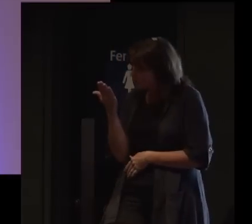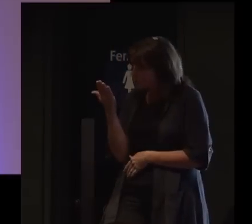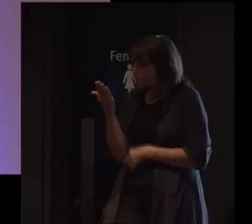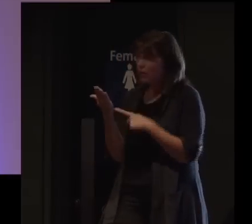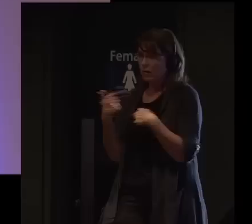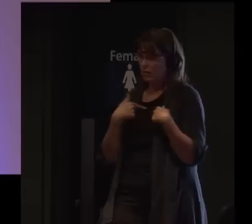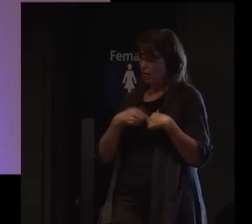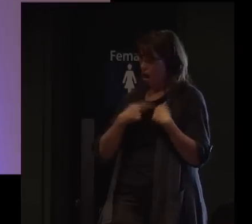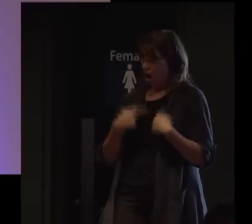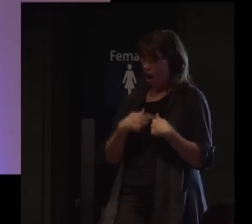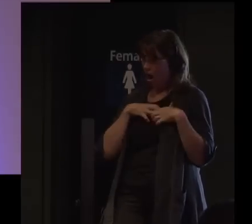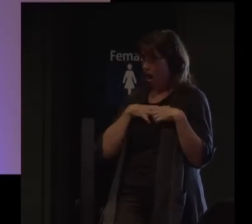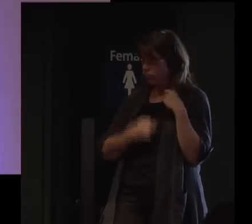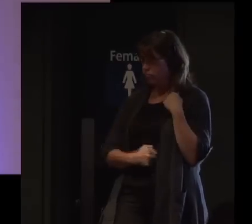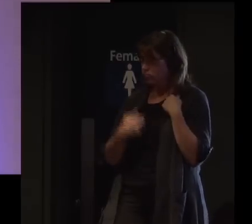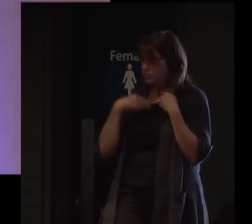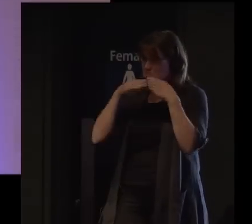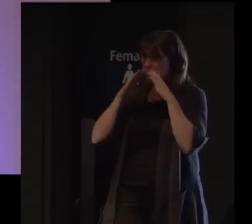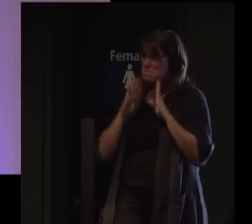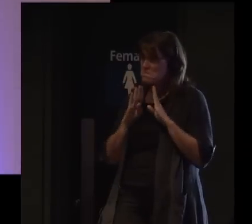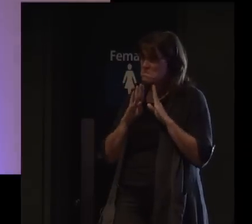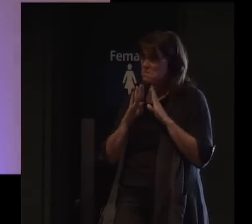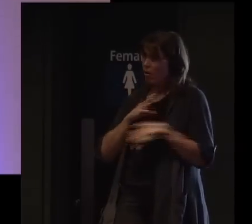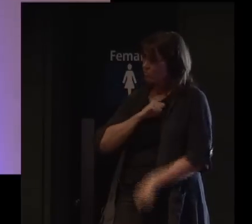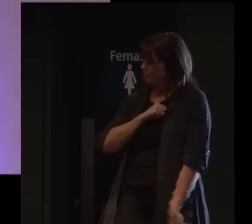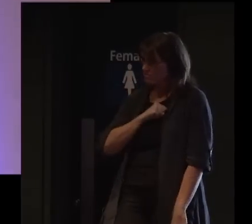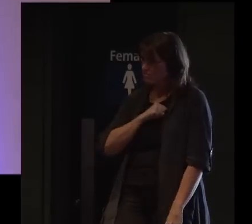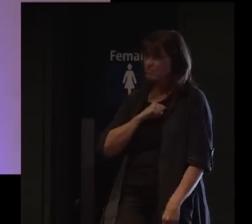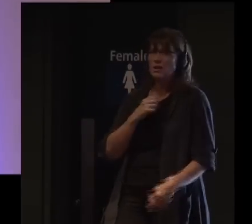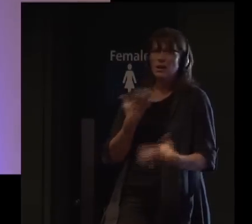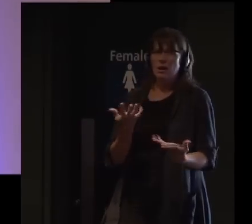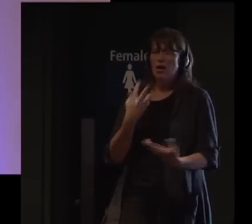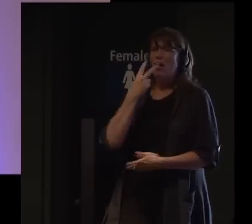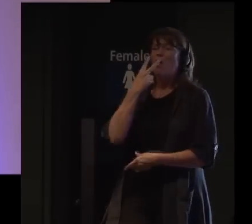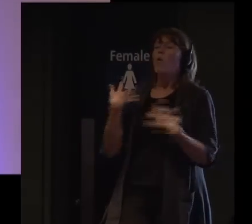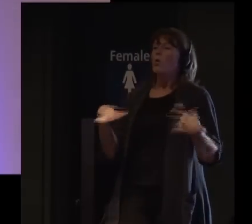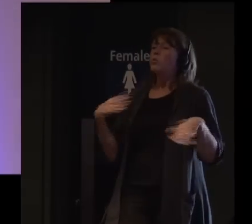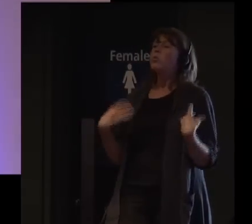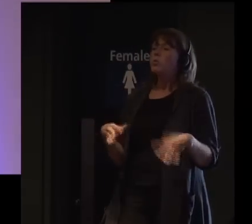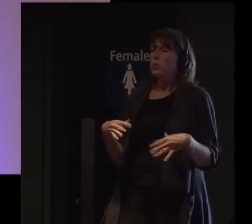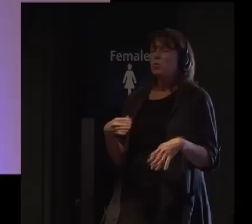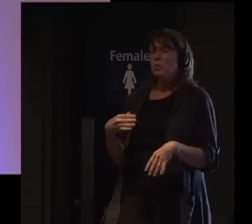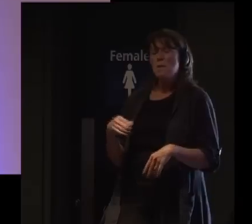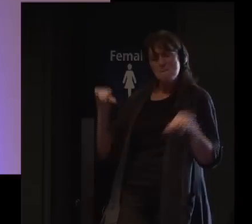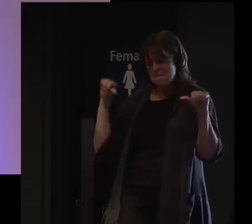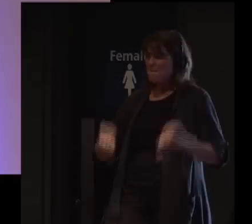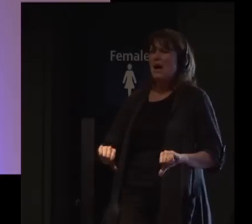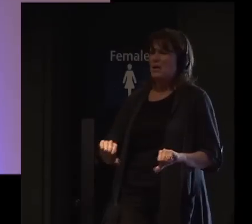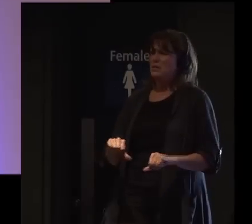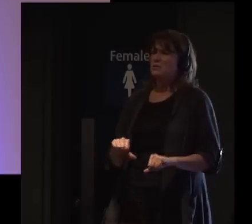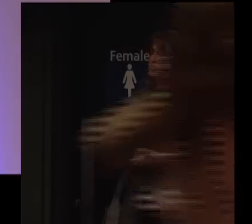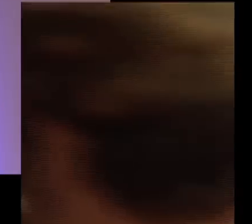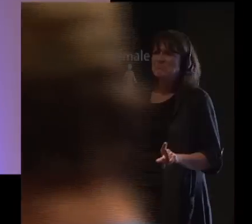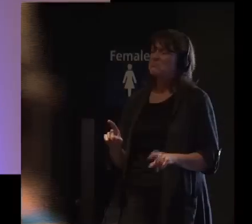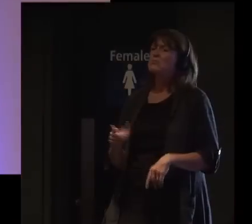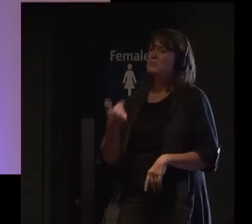those statistics, because I realized that the situation is really bad. Although and